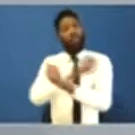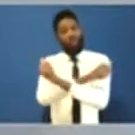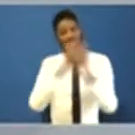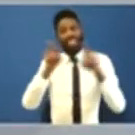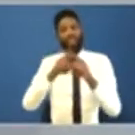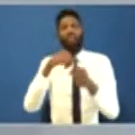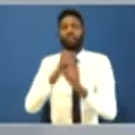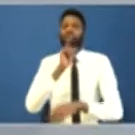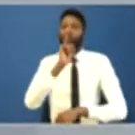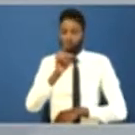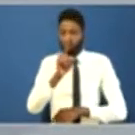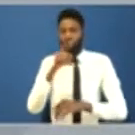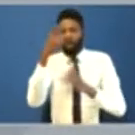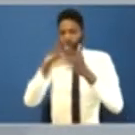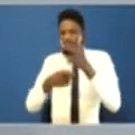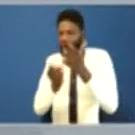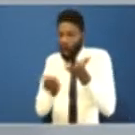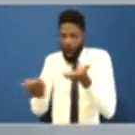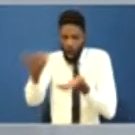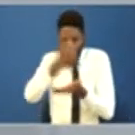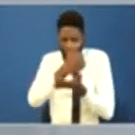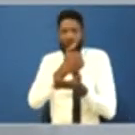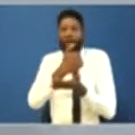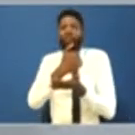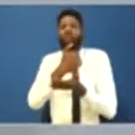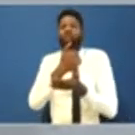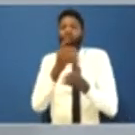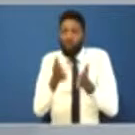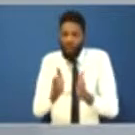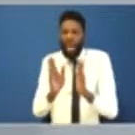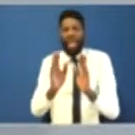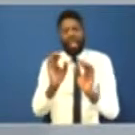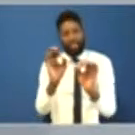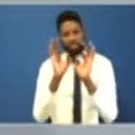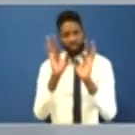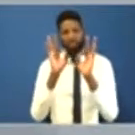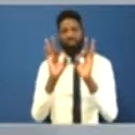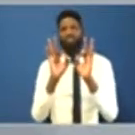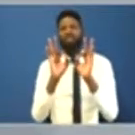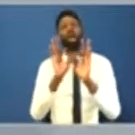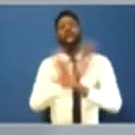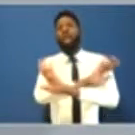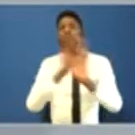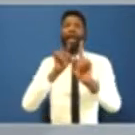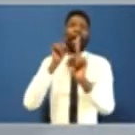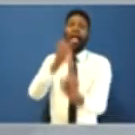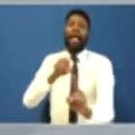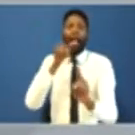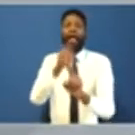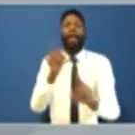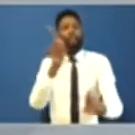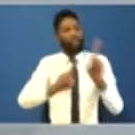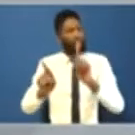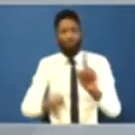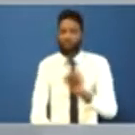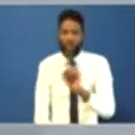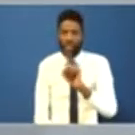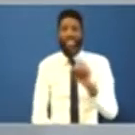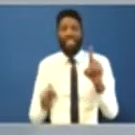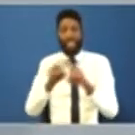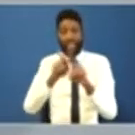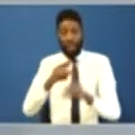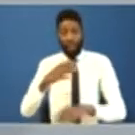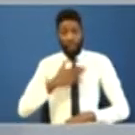that revenue is collected in an efficient manner a manner that's free of harassment from the people in my